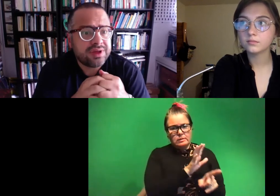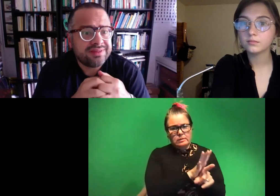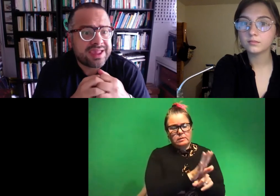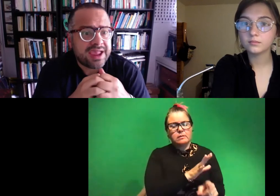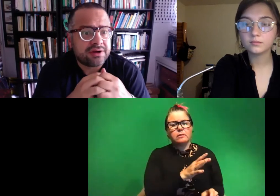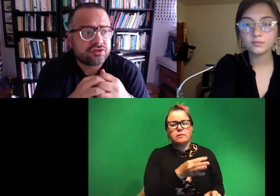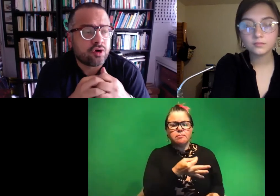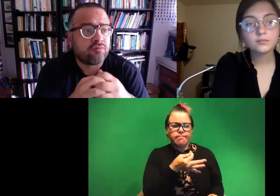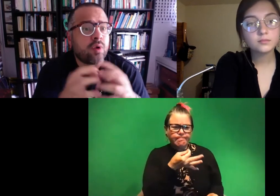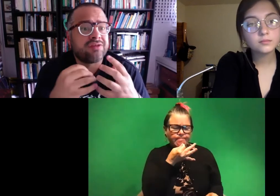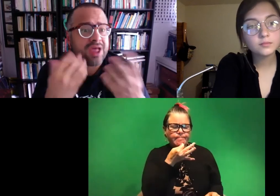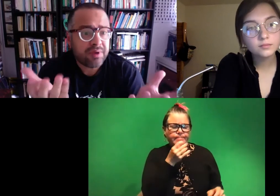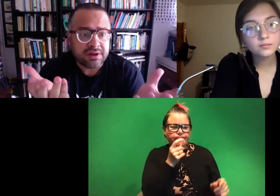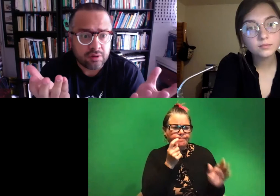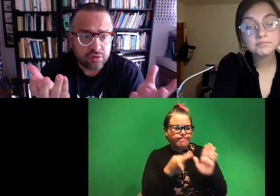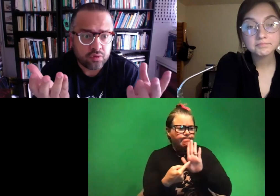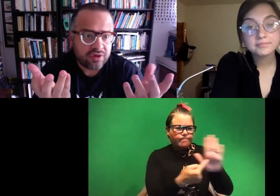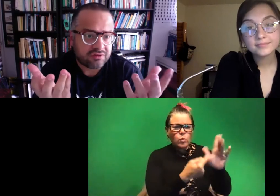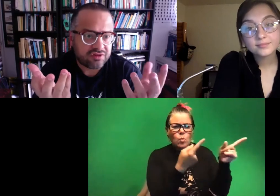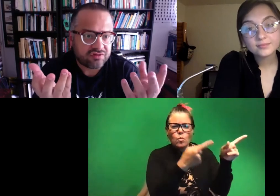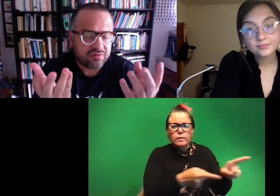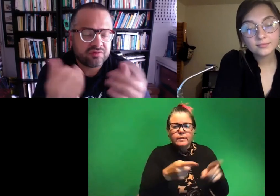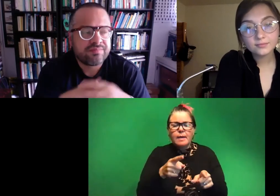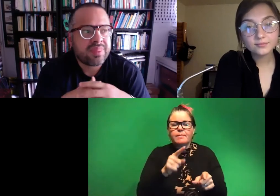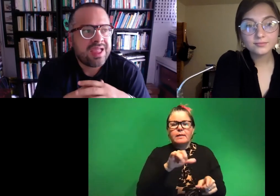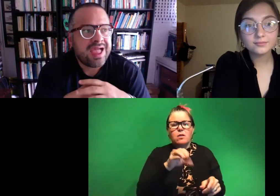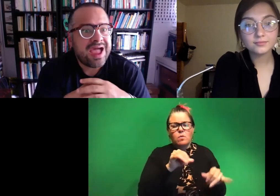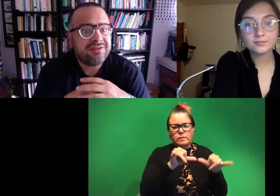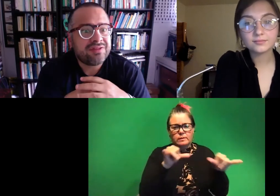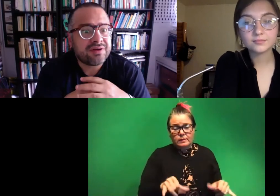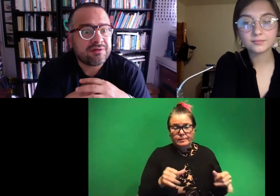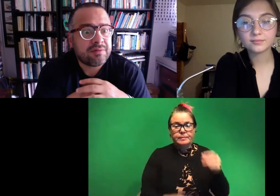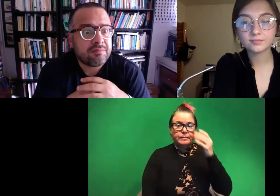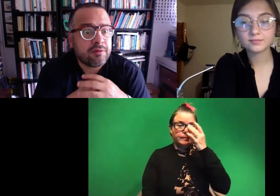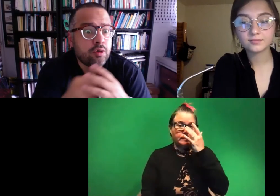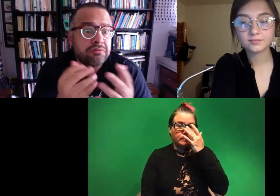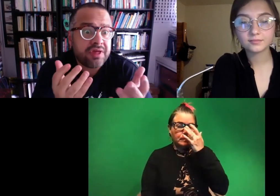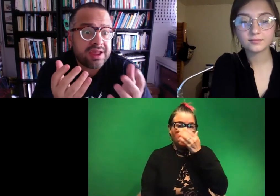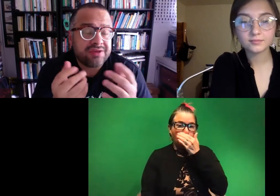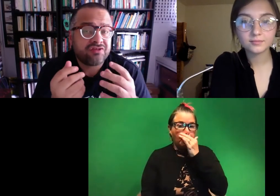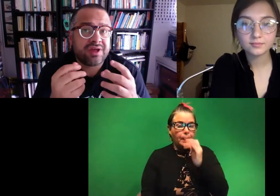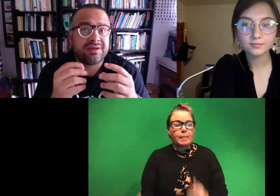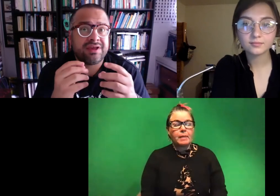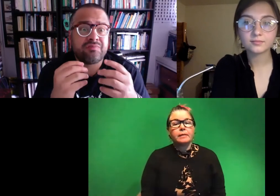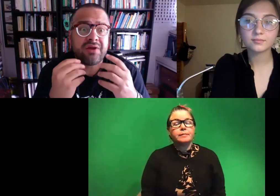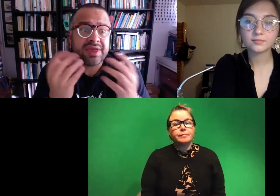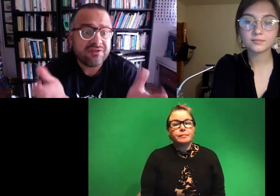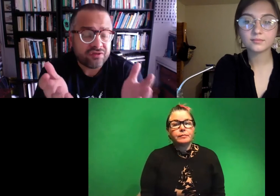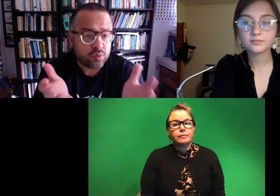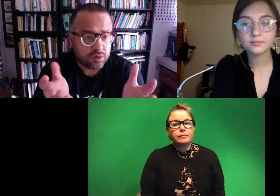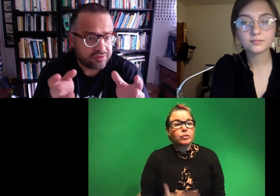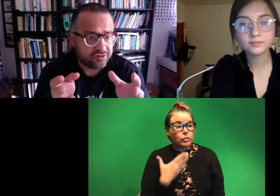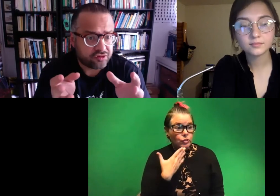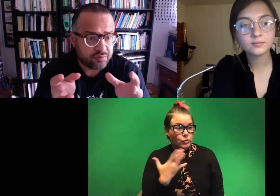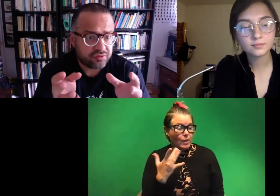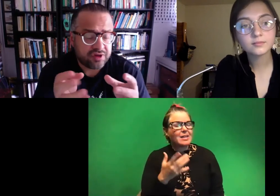good indicators of what is happening on those ecosystems. And the good thing is that it's very easy to